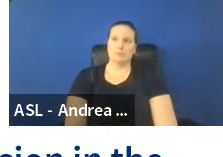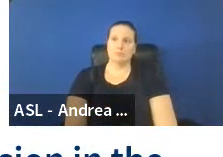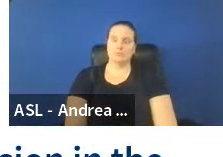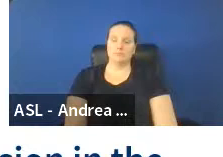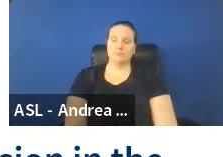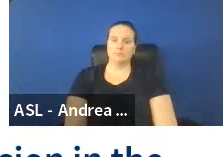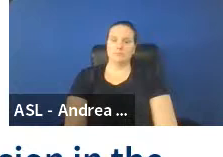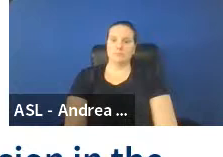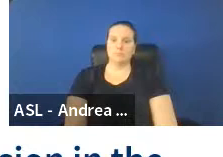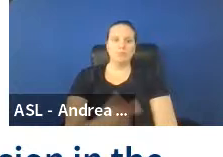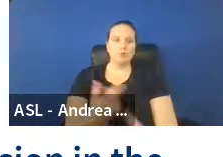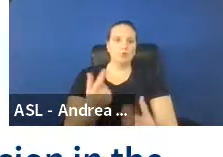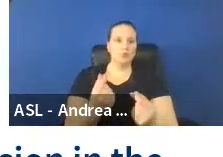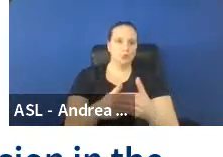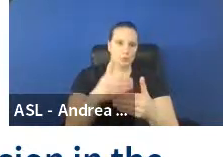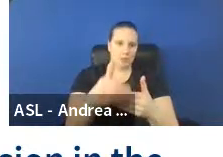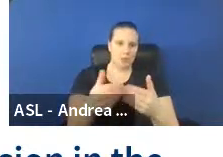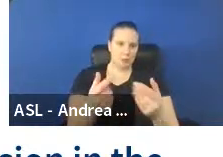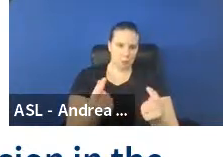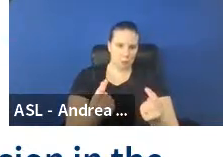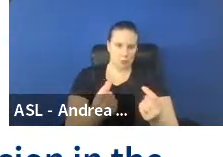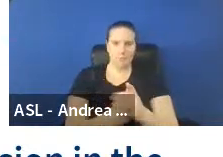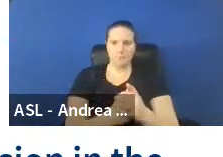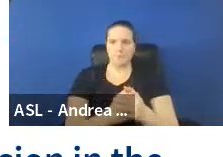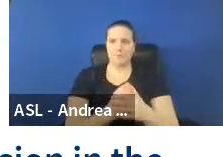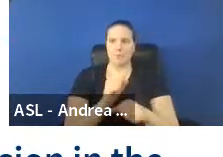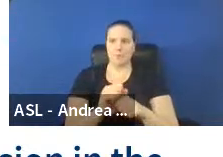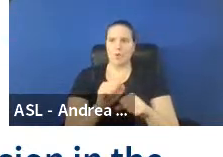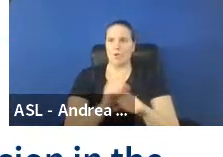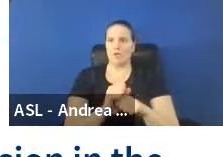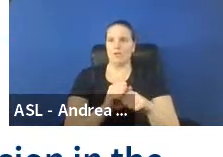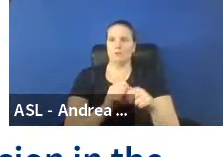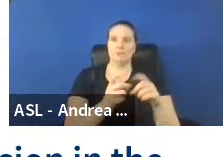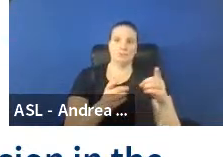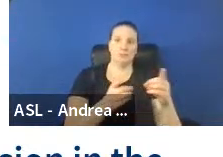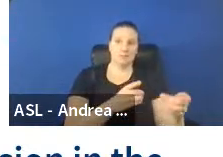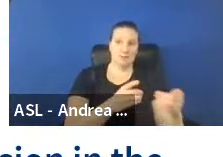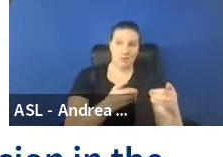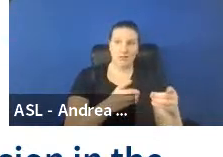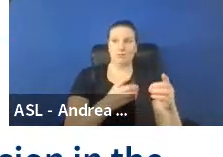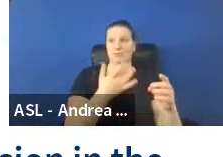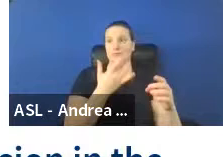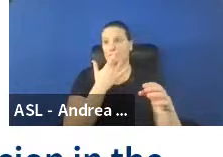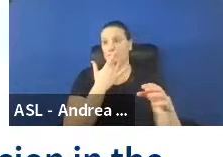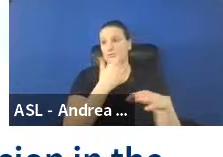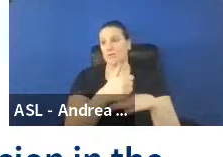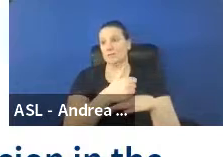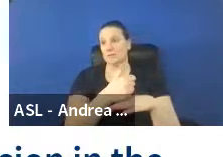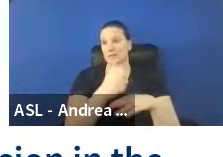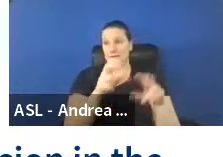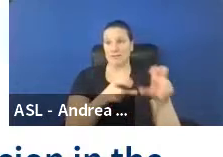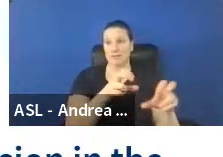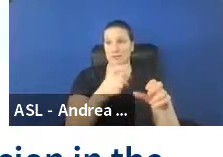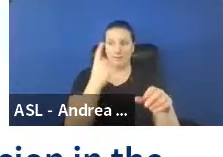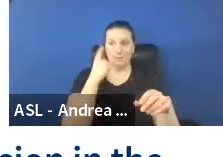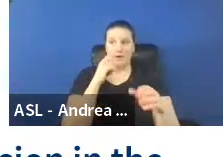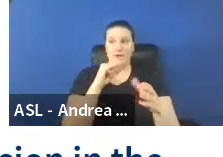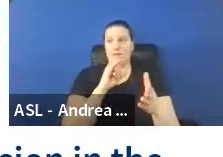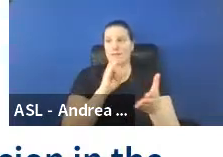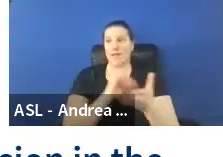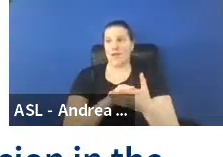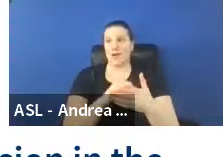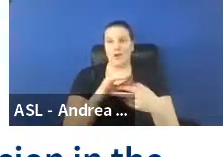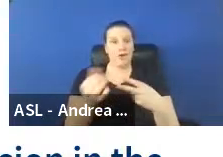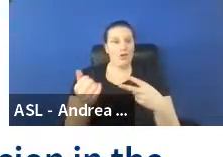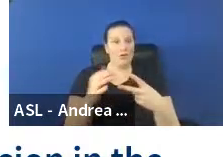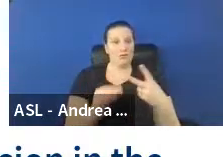So in terms of next steps, we are working to define the preferred transit investment for inclusion in the locally preferred alternative. And we're